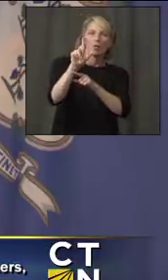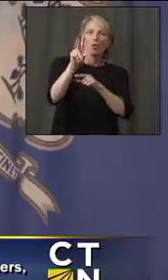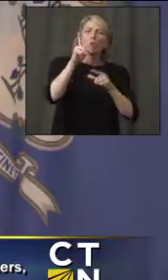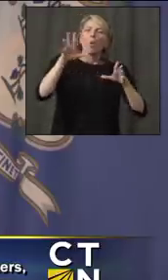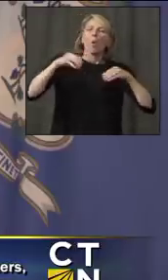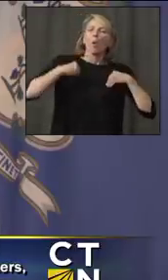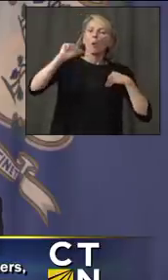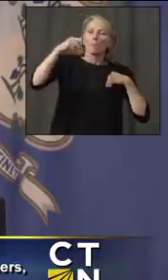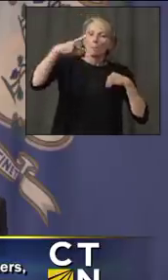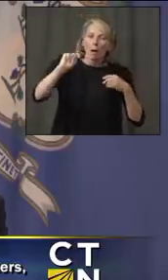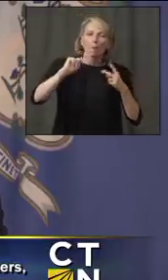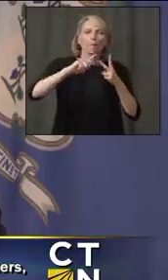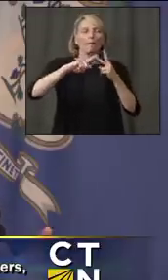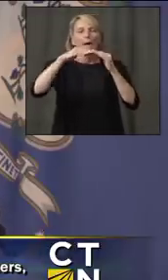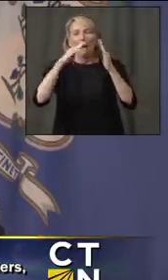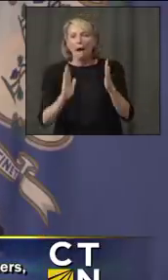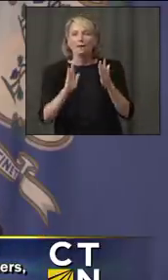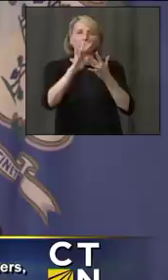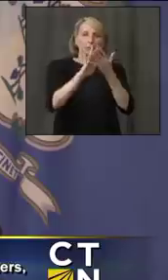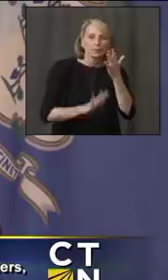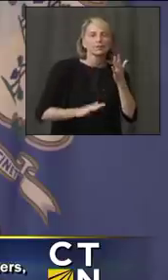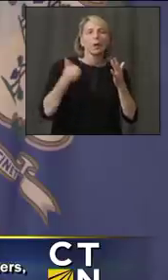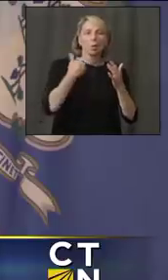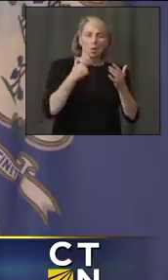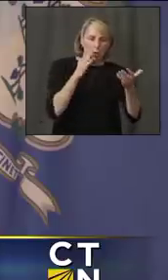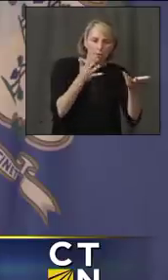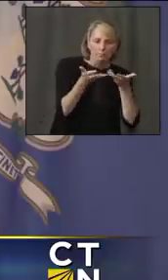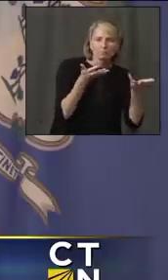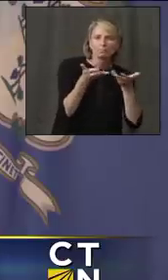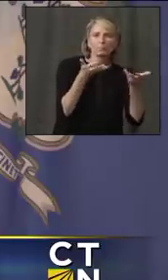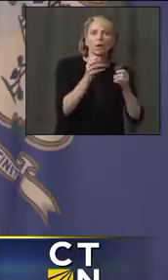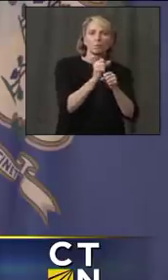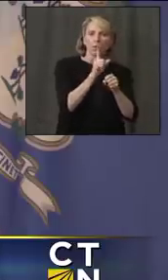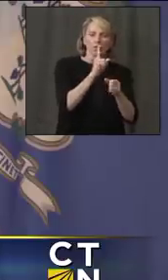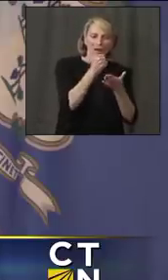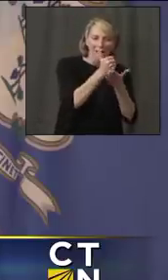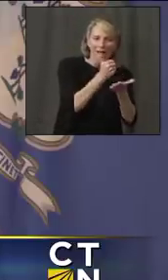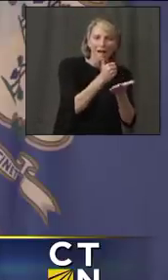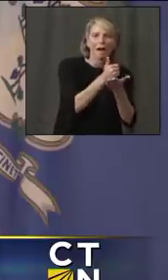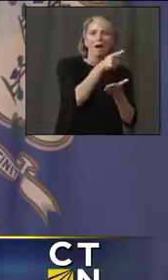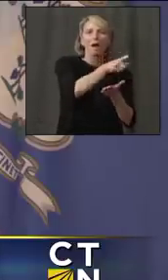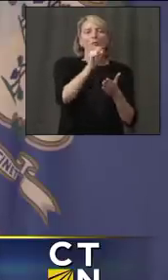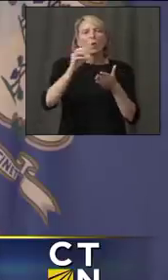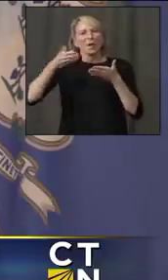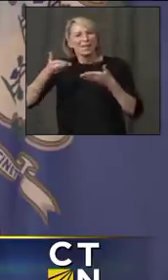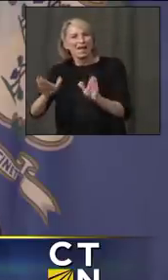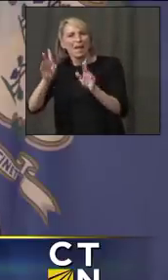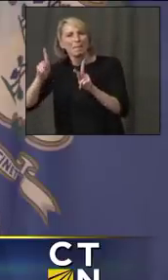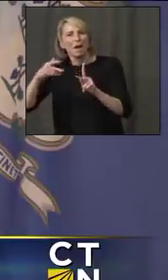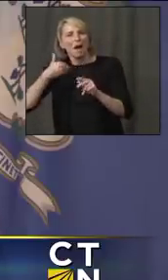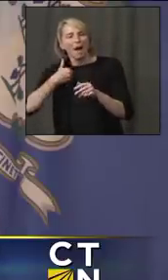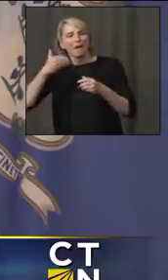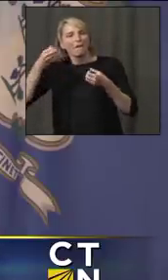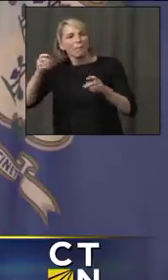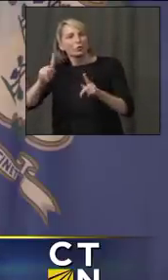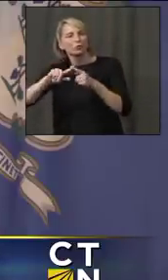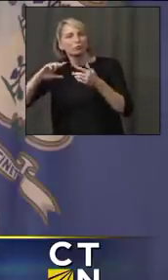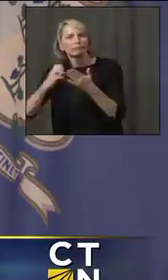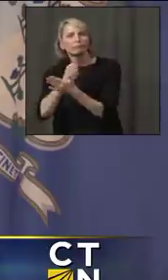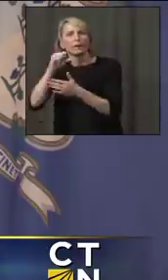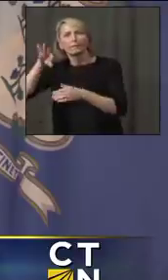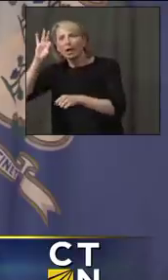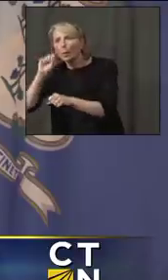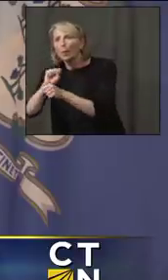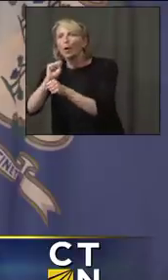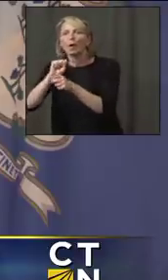their tenants and make sure that over a reasonable period of time, people have a chance to get back on their feet and certainly can stay in their home without